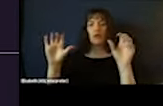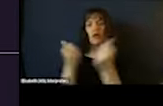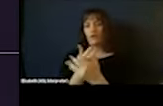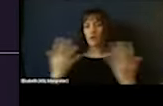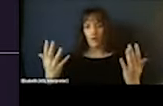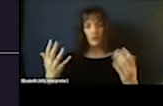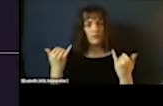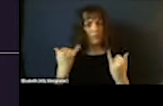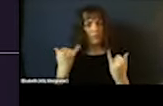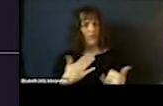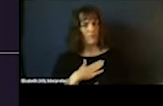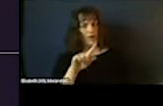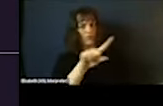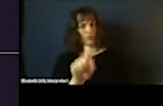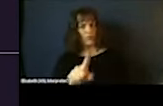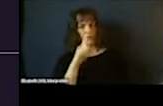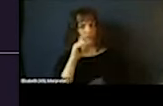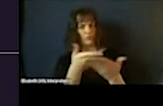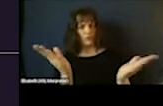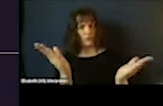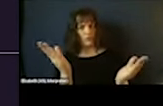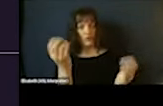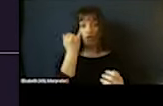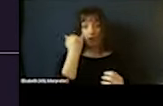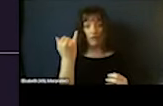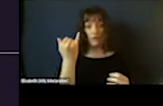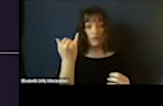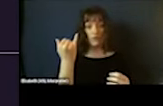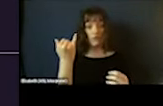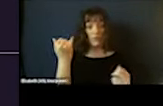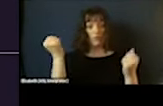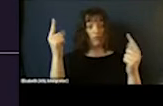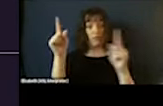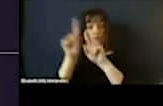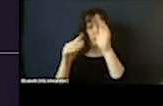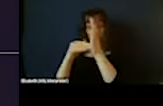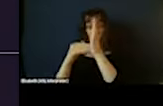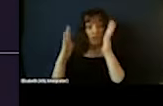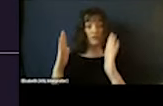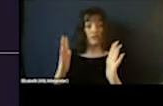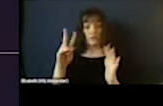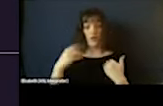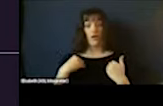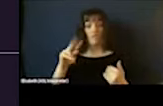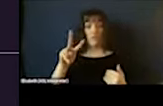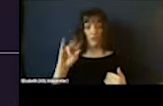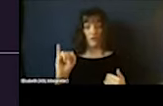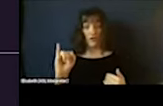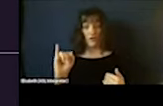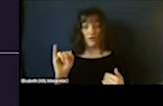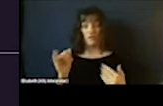pose the question to you, if that's the case, why can't we go a step further and start thinking more about accessing data